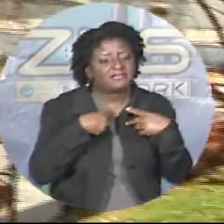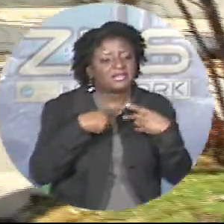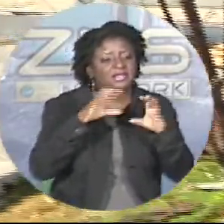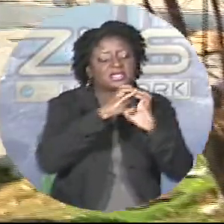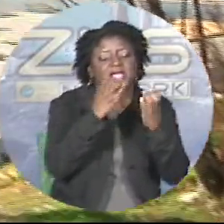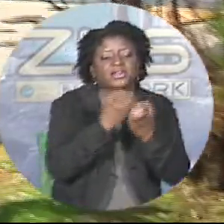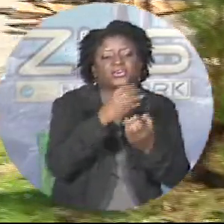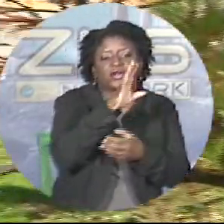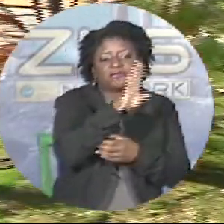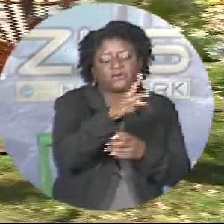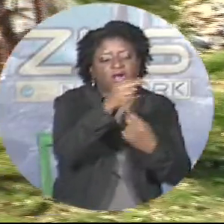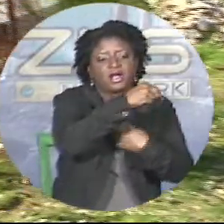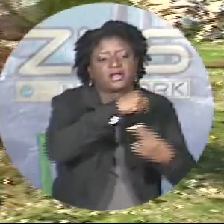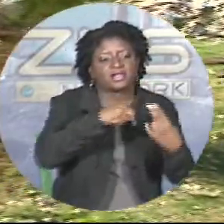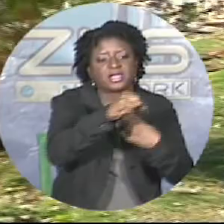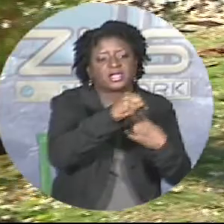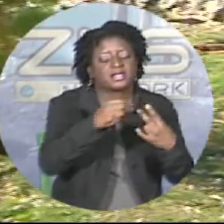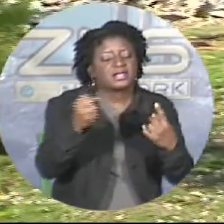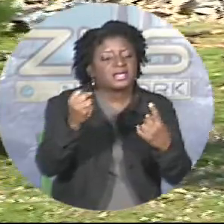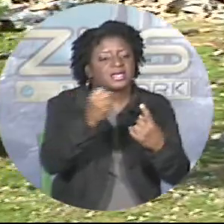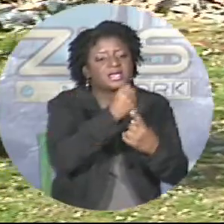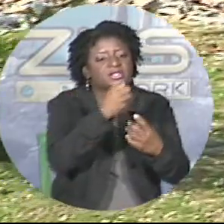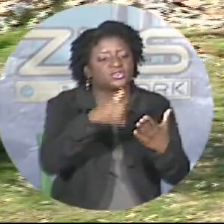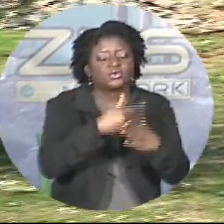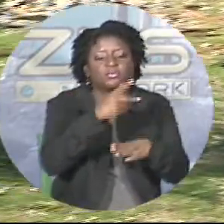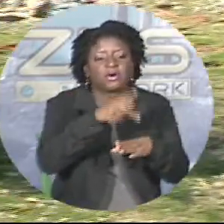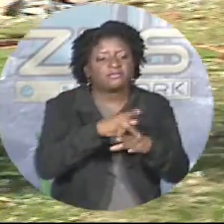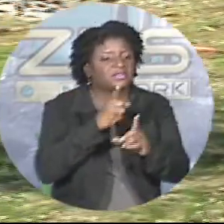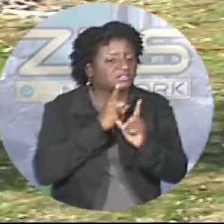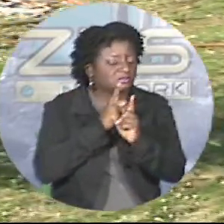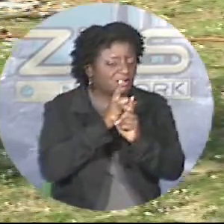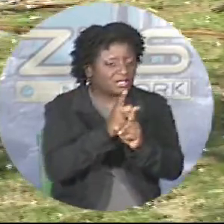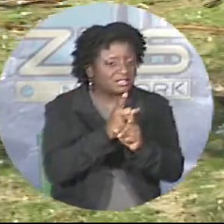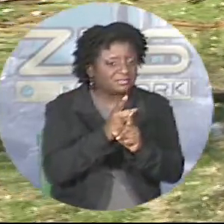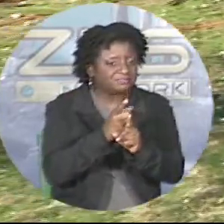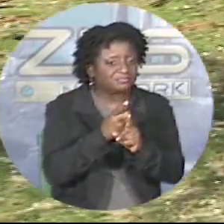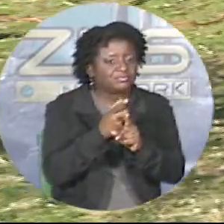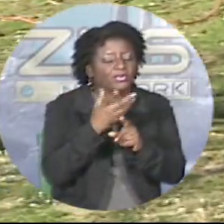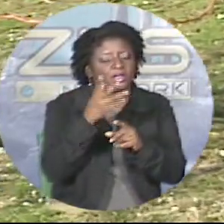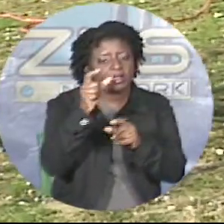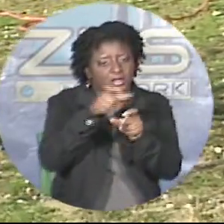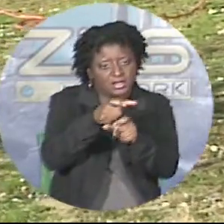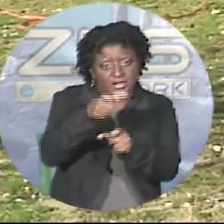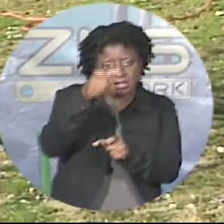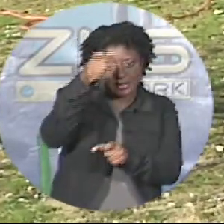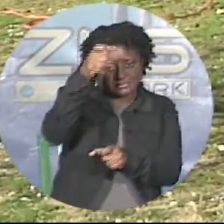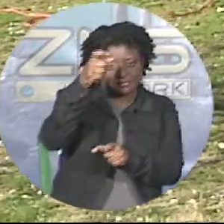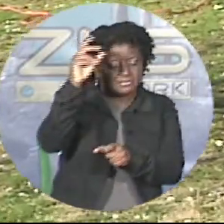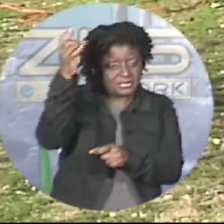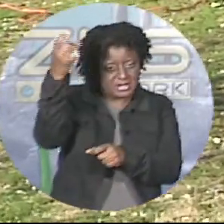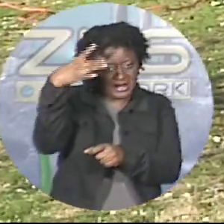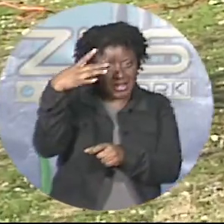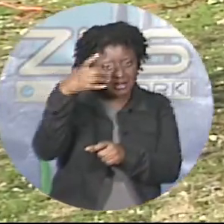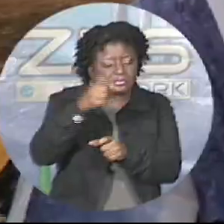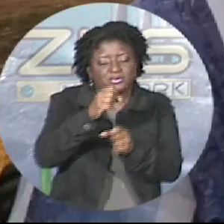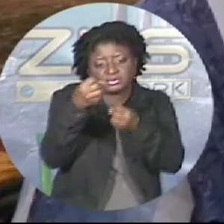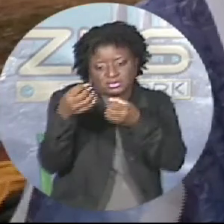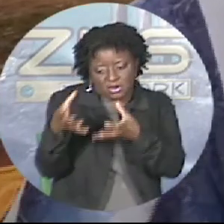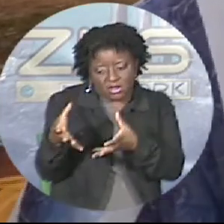directly. The complexity of restoration is as such, where poles have been lost, and even though we've brought